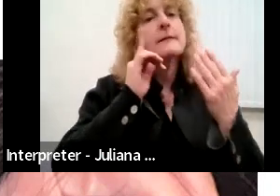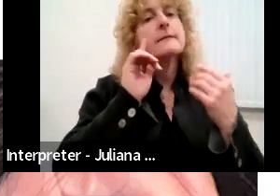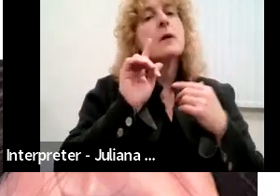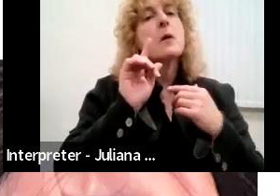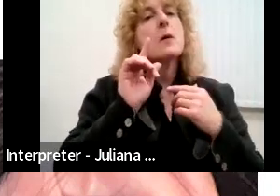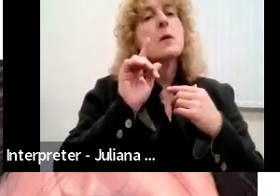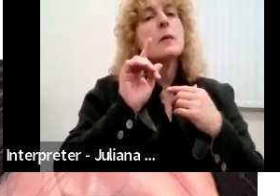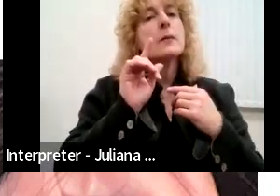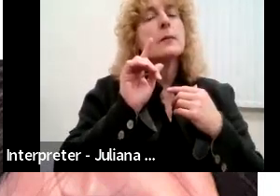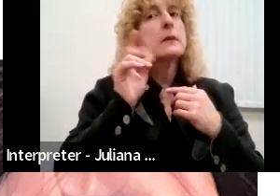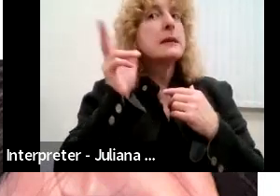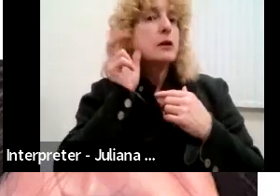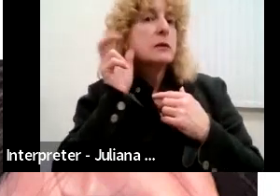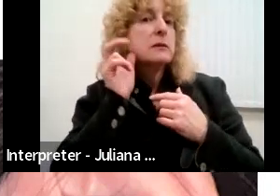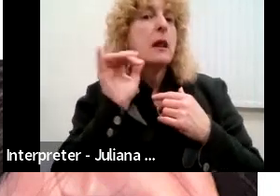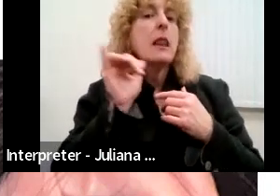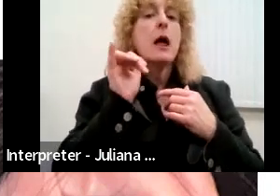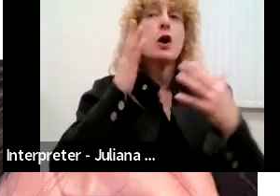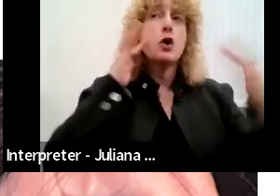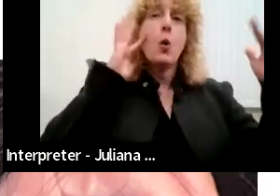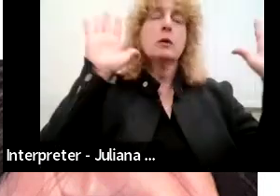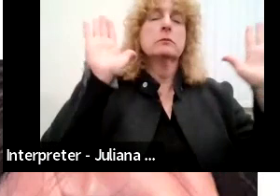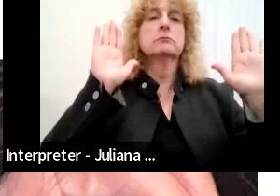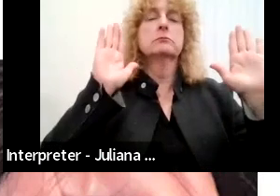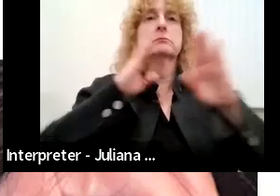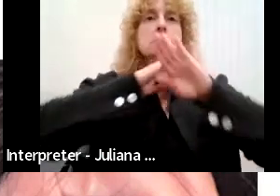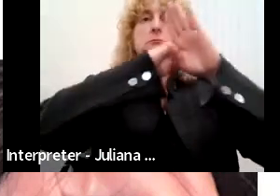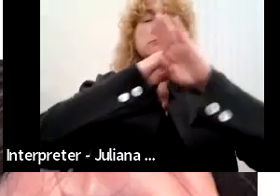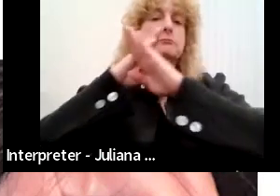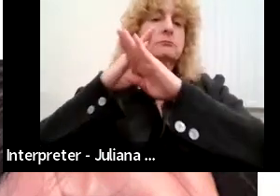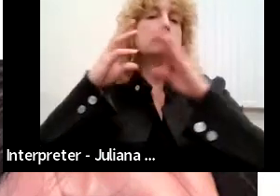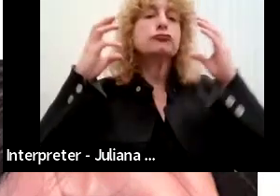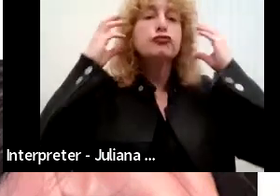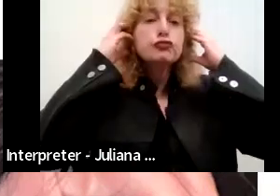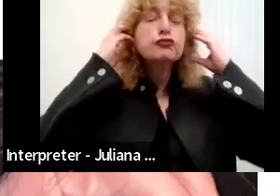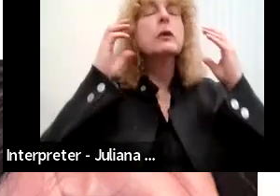using noise canceling headphones. So again, for a sensory avoider,